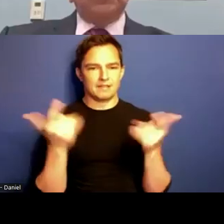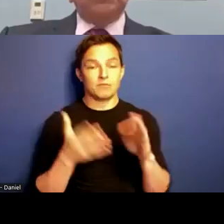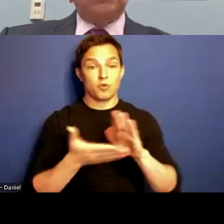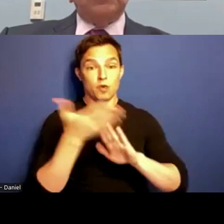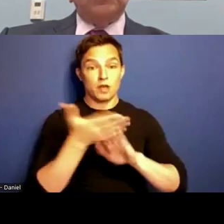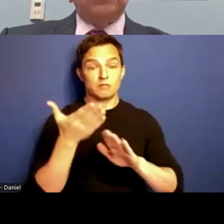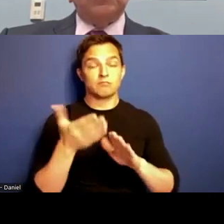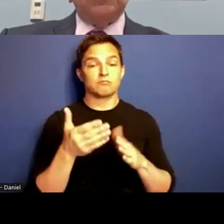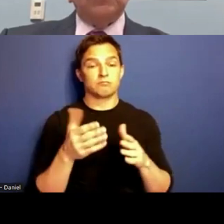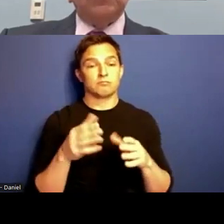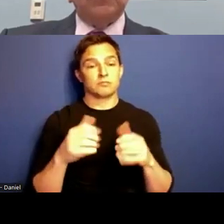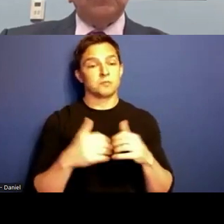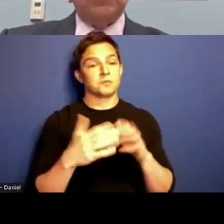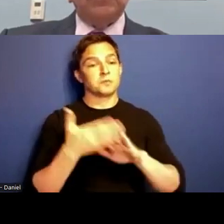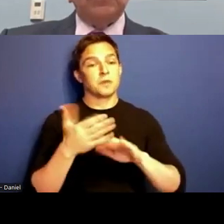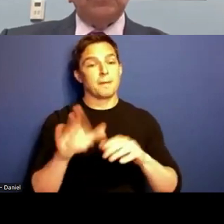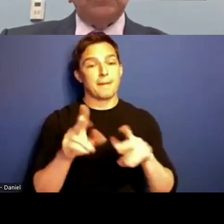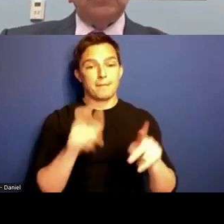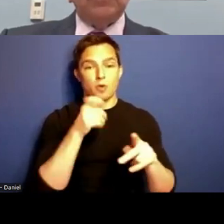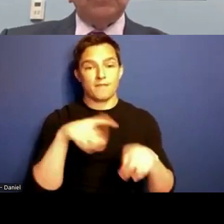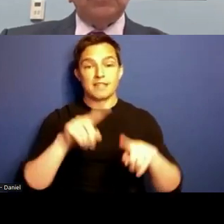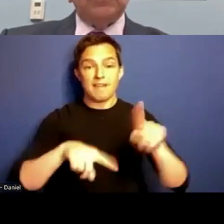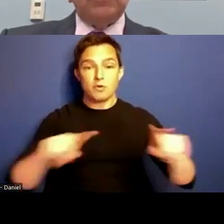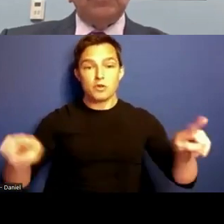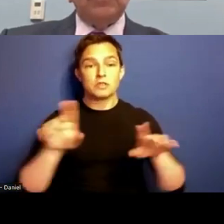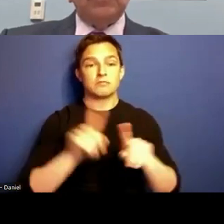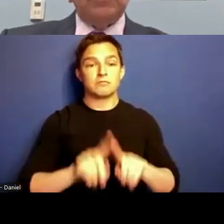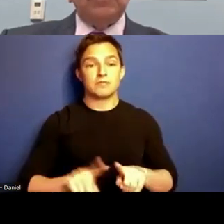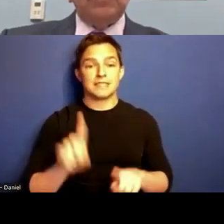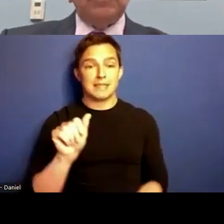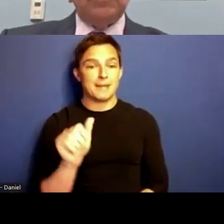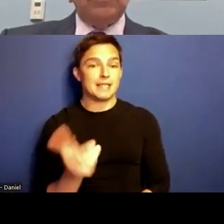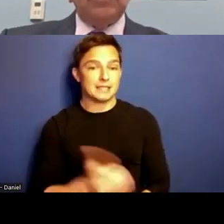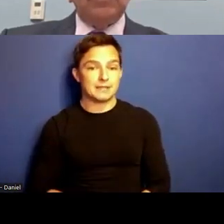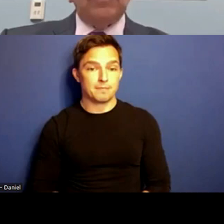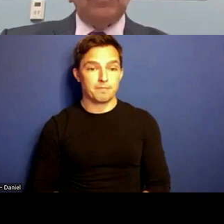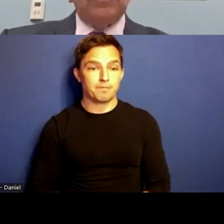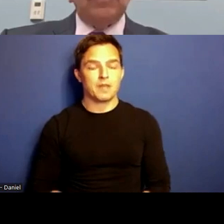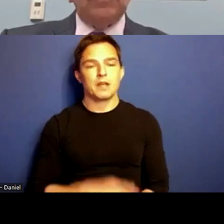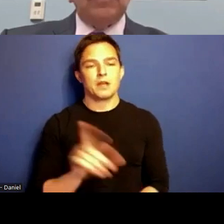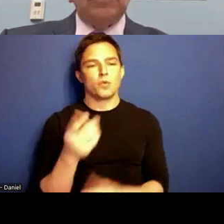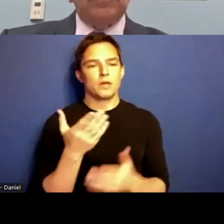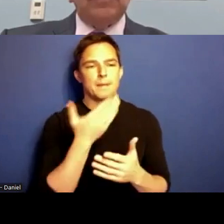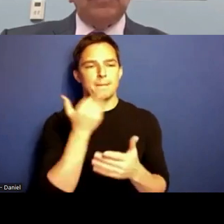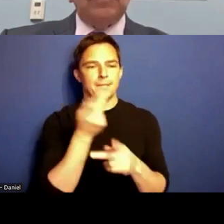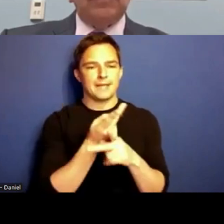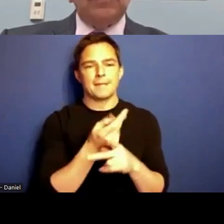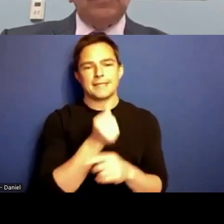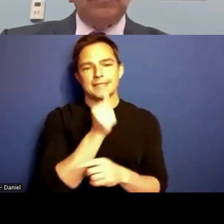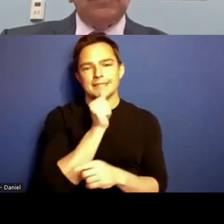by people with diverse disabilities. And it's one of those kept secrets that